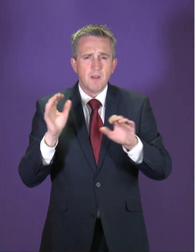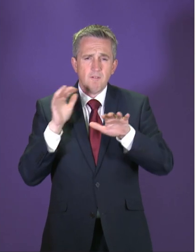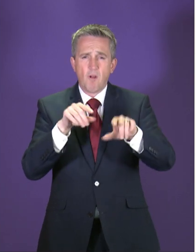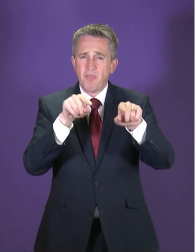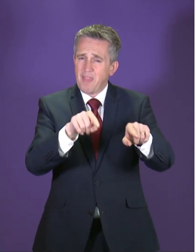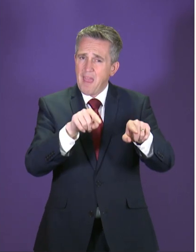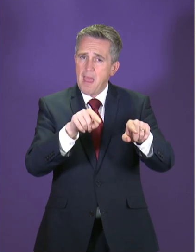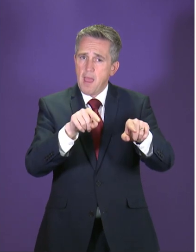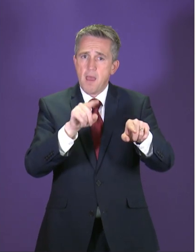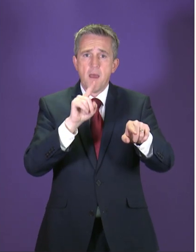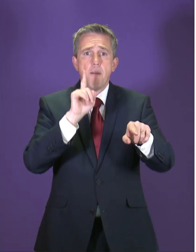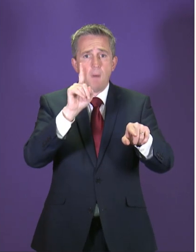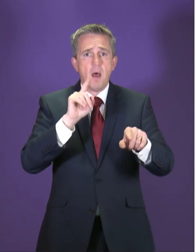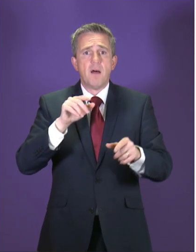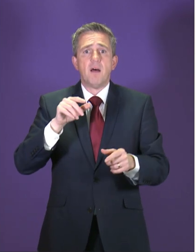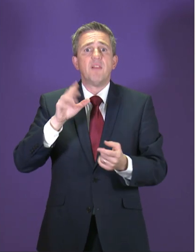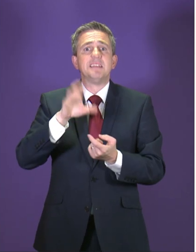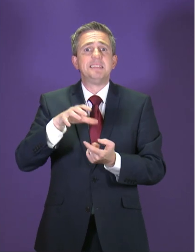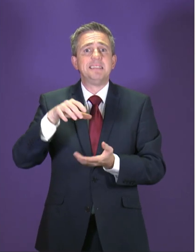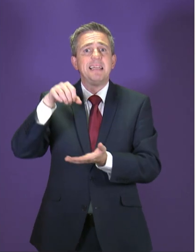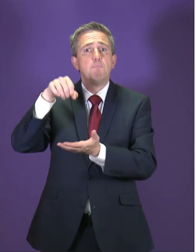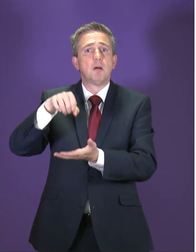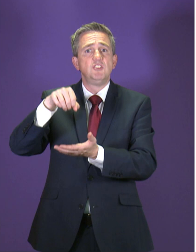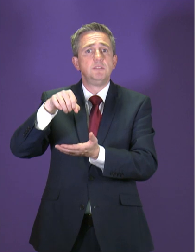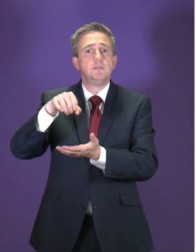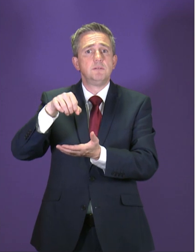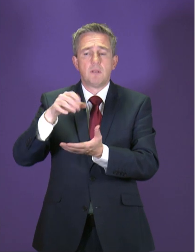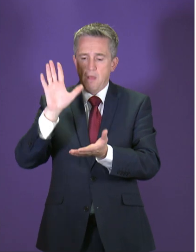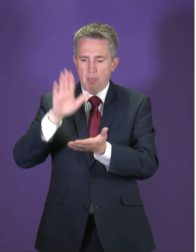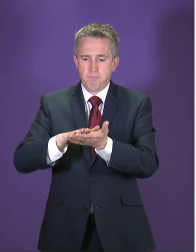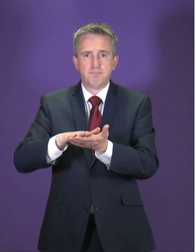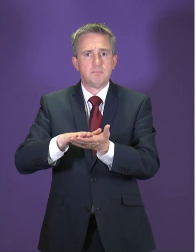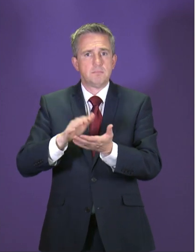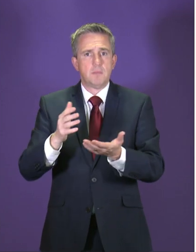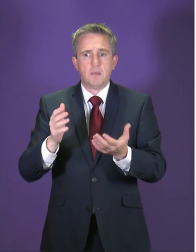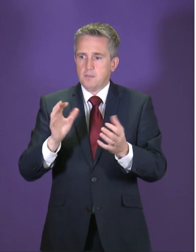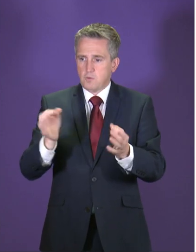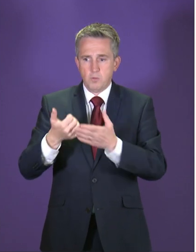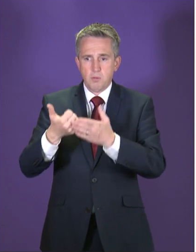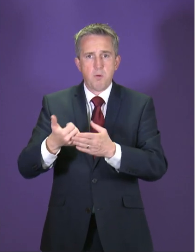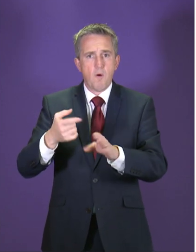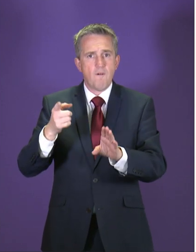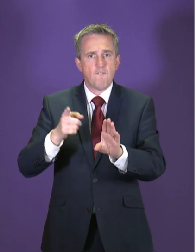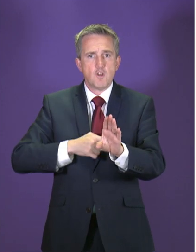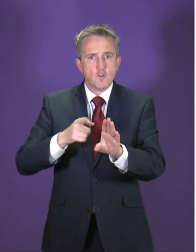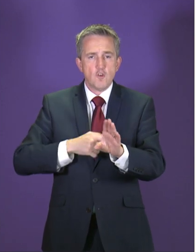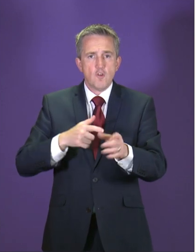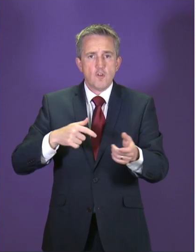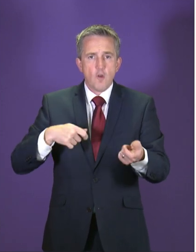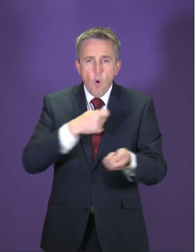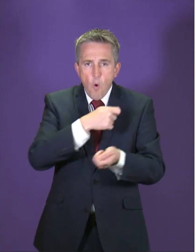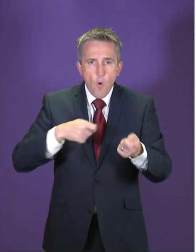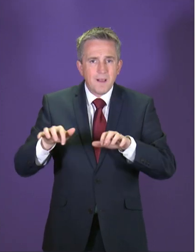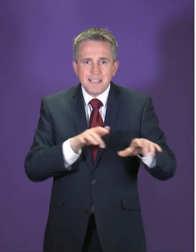no money left in the city's budget for support of youth orchestras, for studios in which